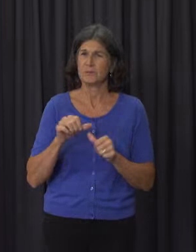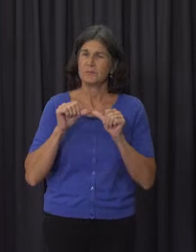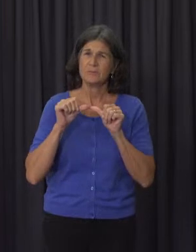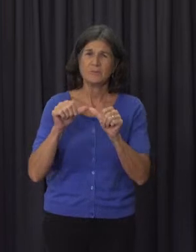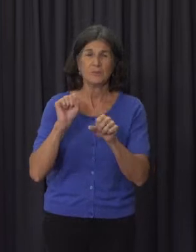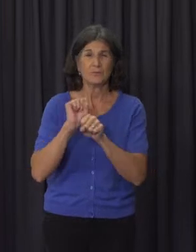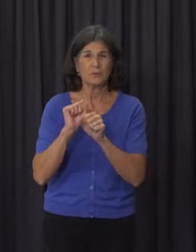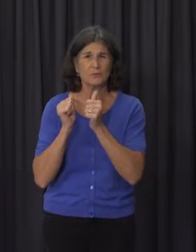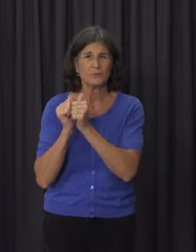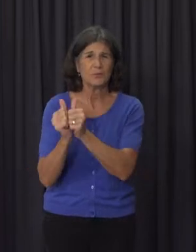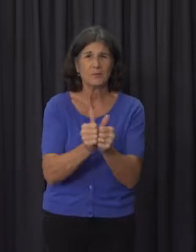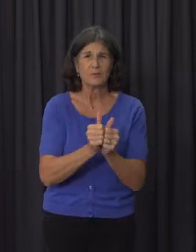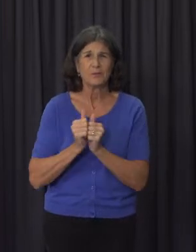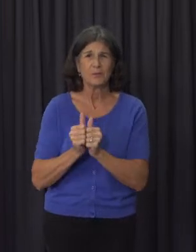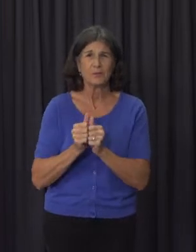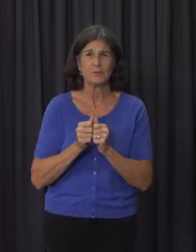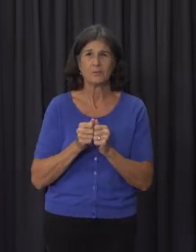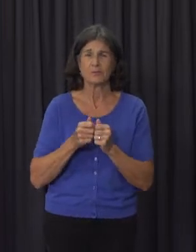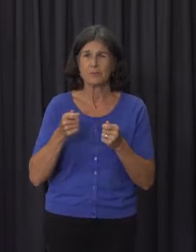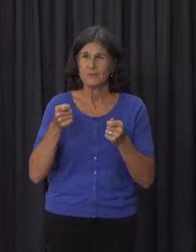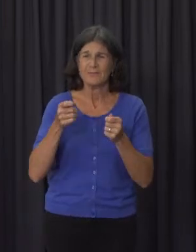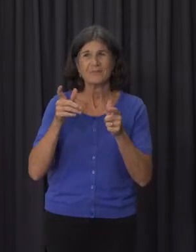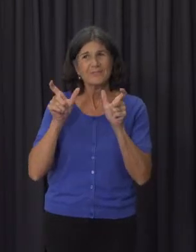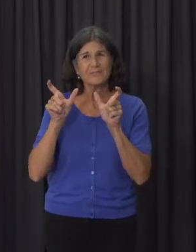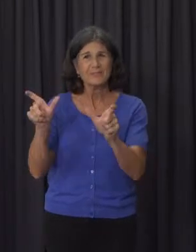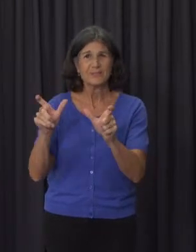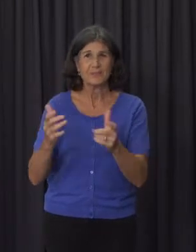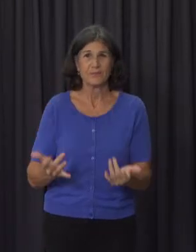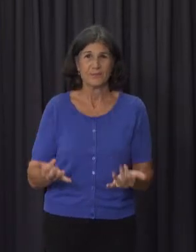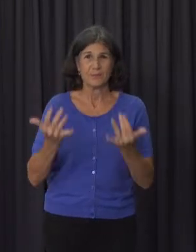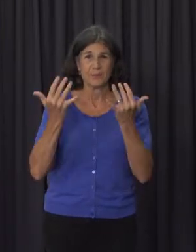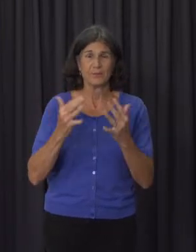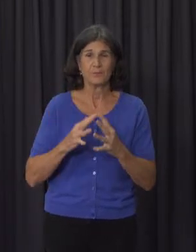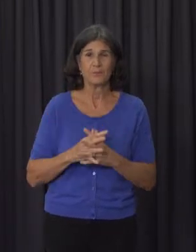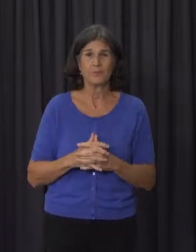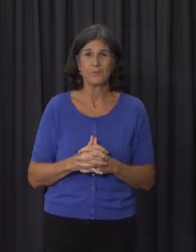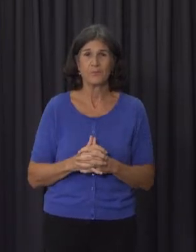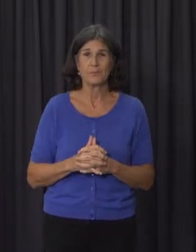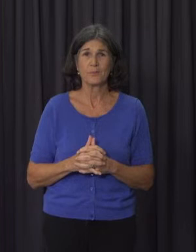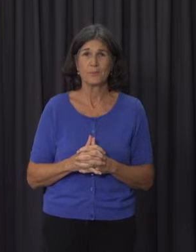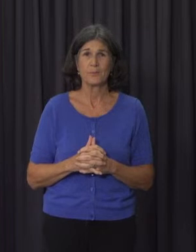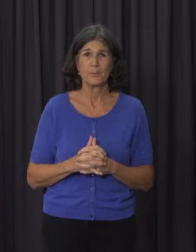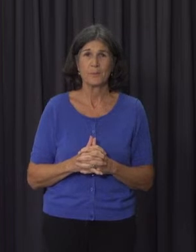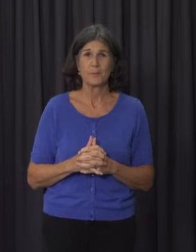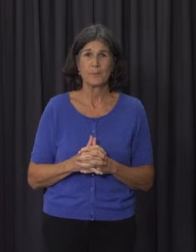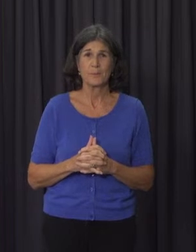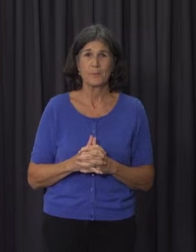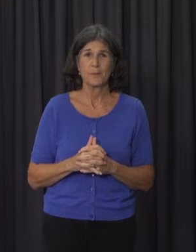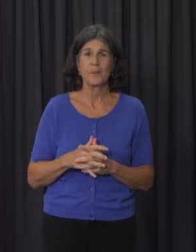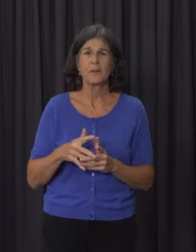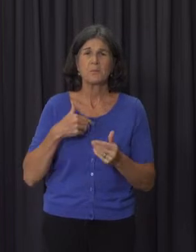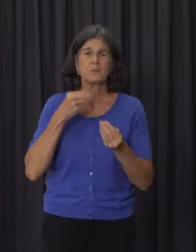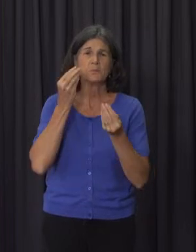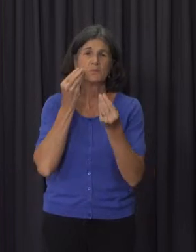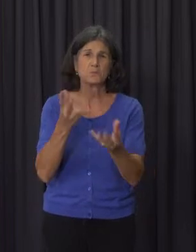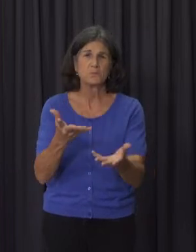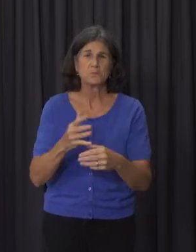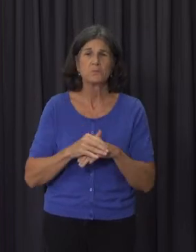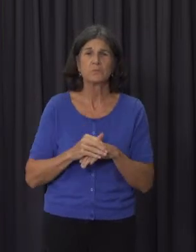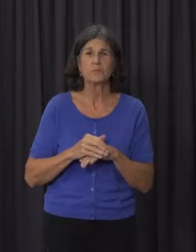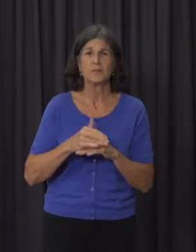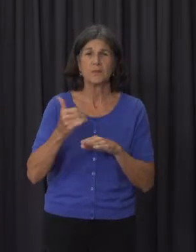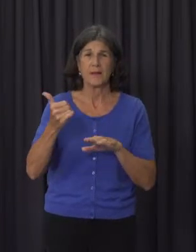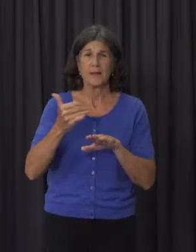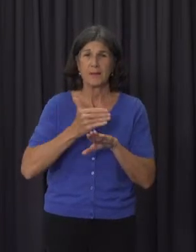wildfire spread. We know that fire guards are an important part of helping to fight wildfire.